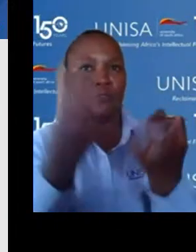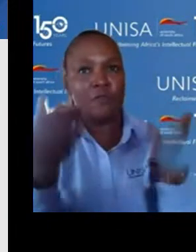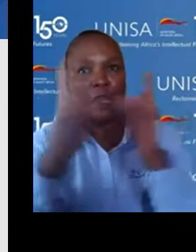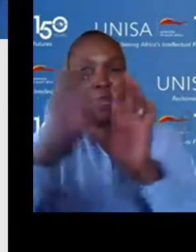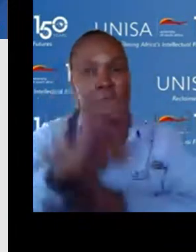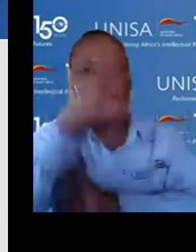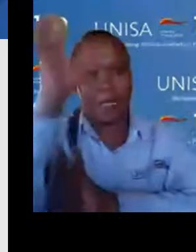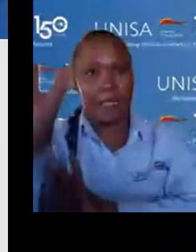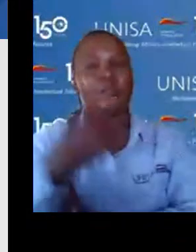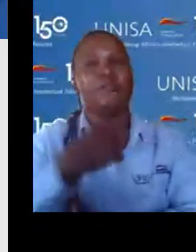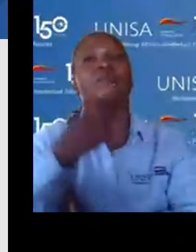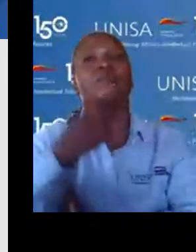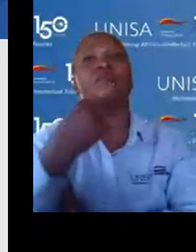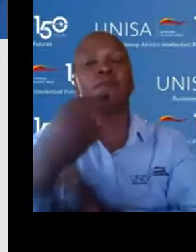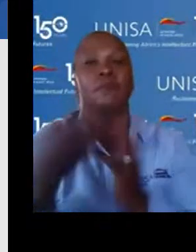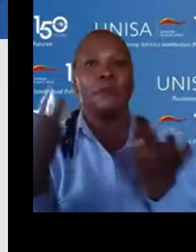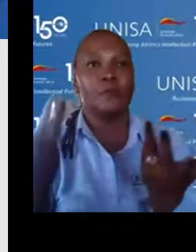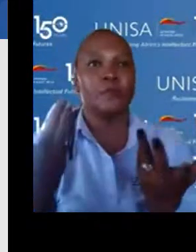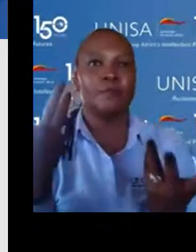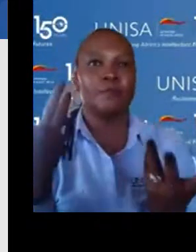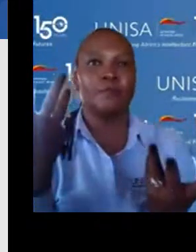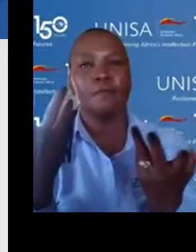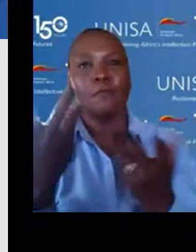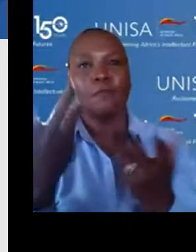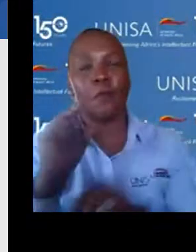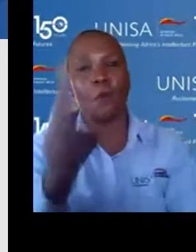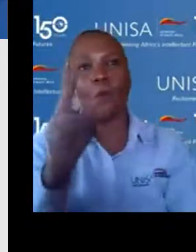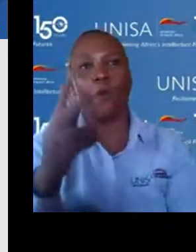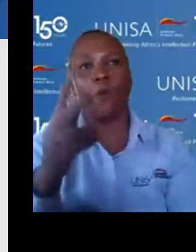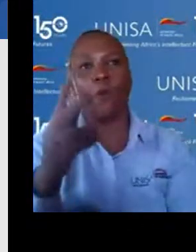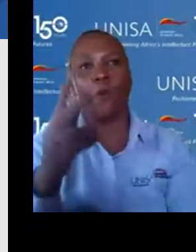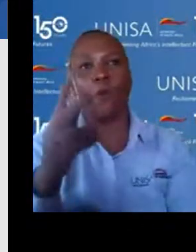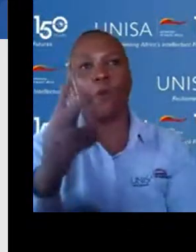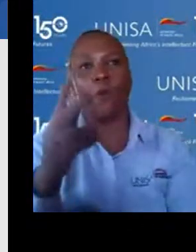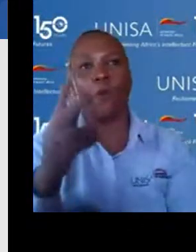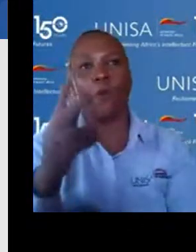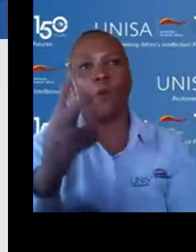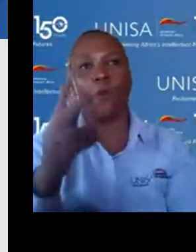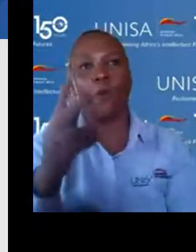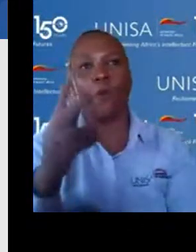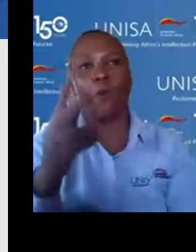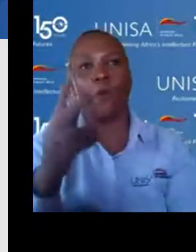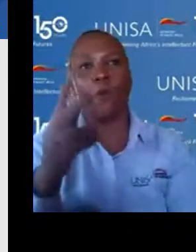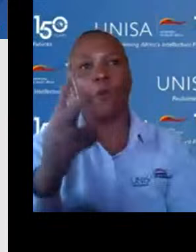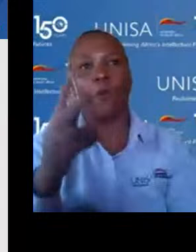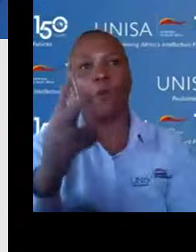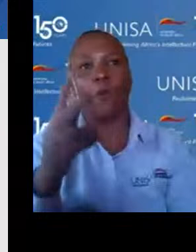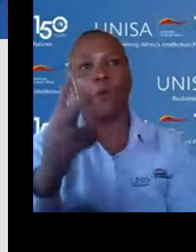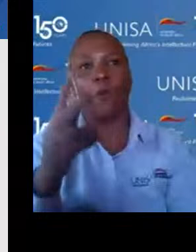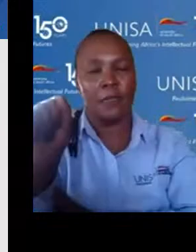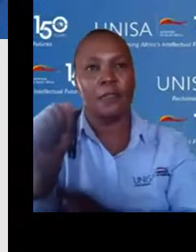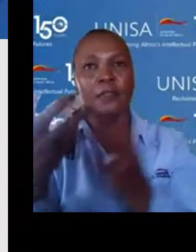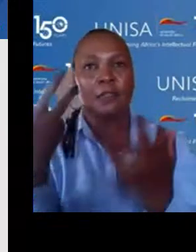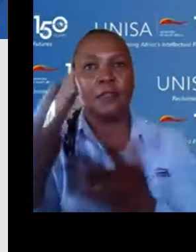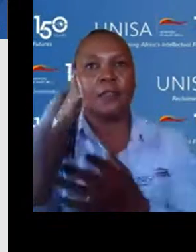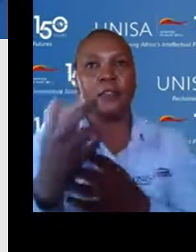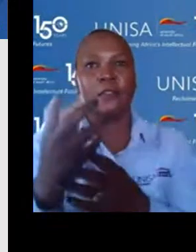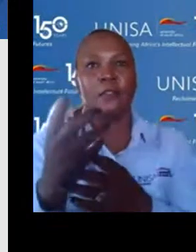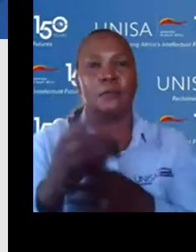voice, and to also represent UNISA on the anticipated